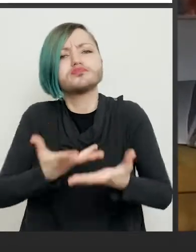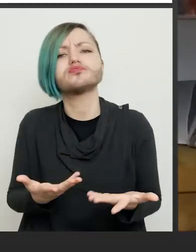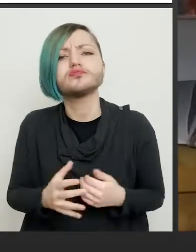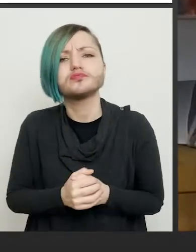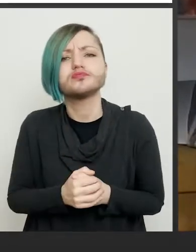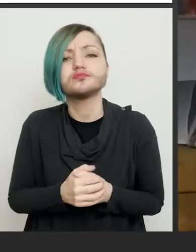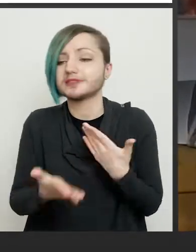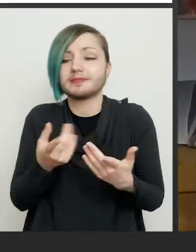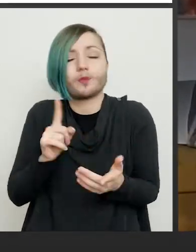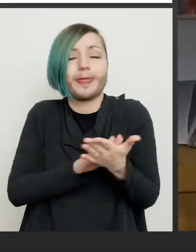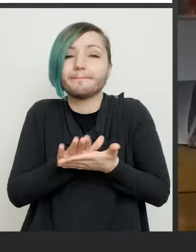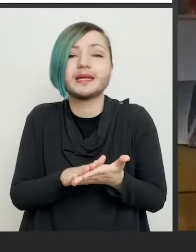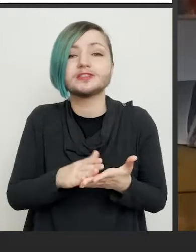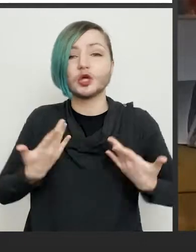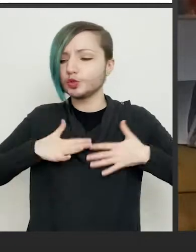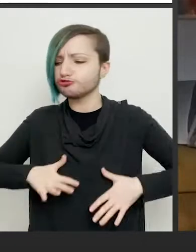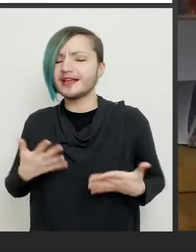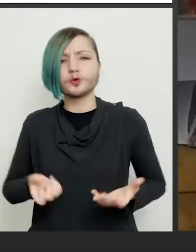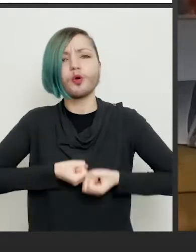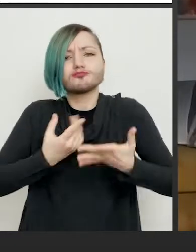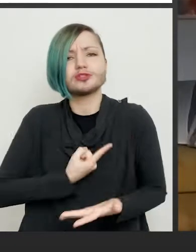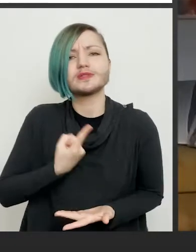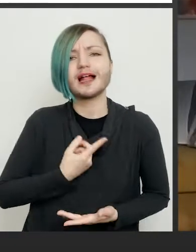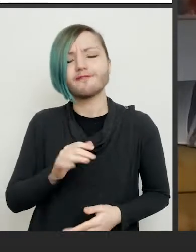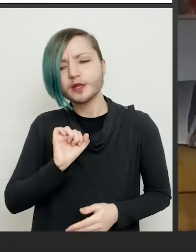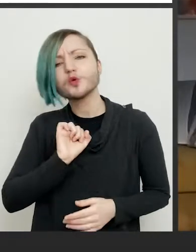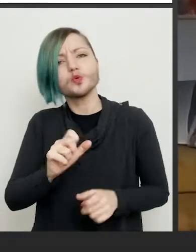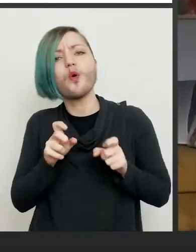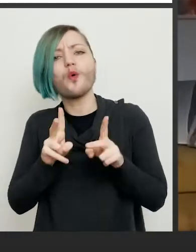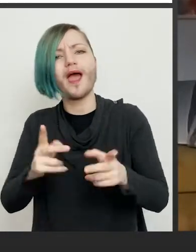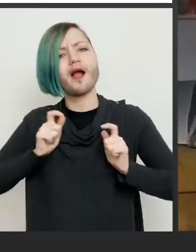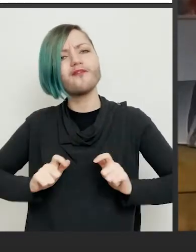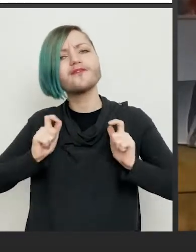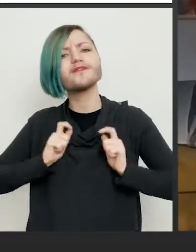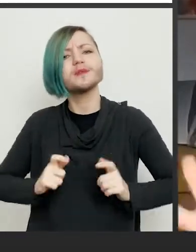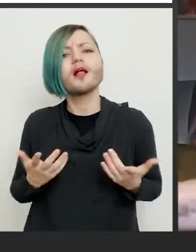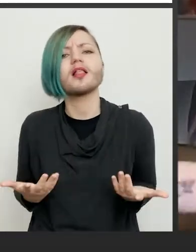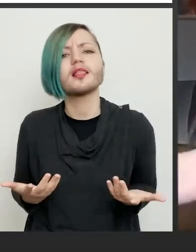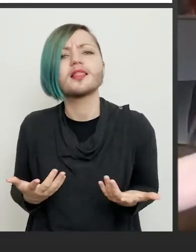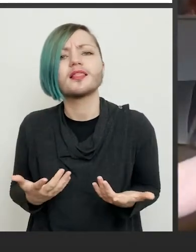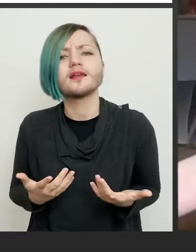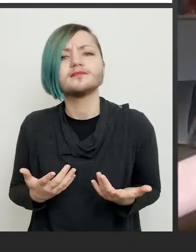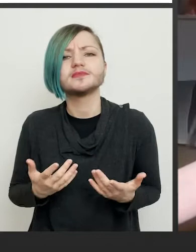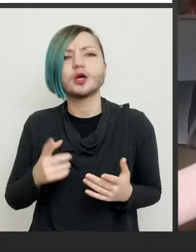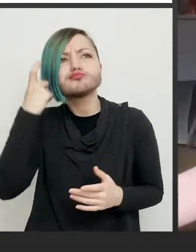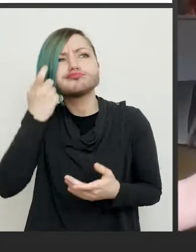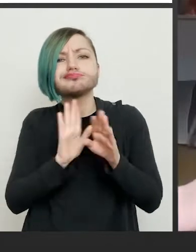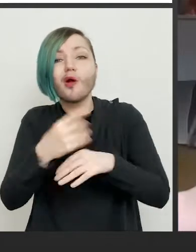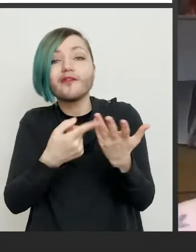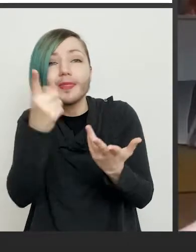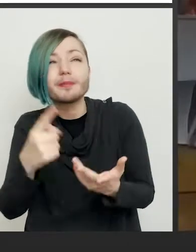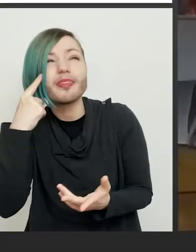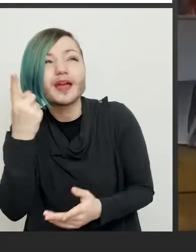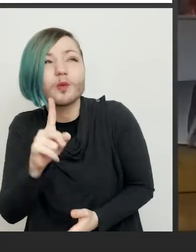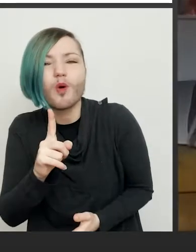always dress or be or express ourselves in the most comfortable way that feels for us. And we have to stop thinking about what other people think of